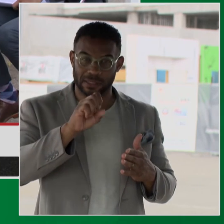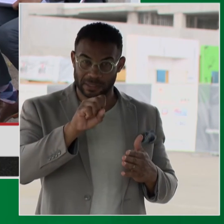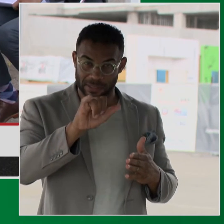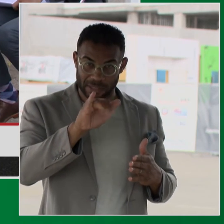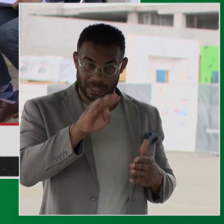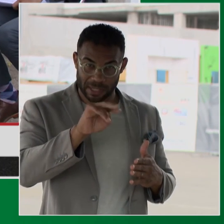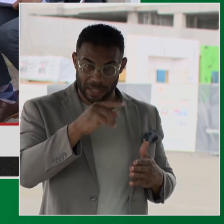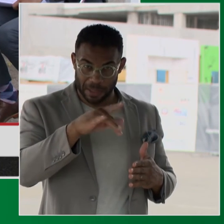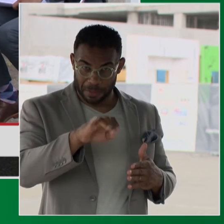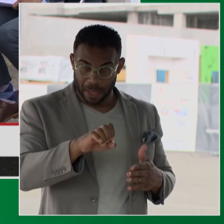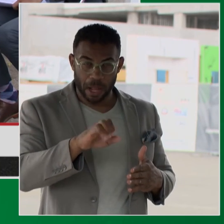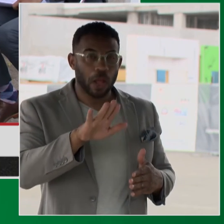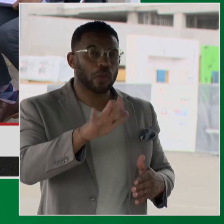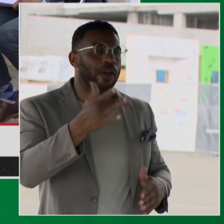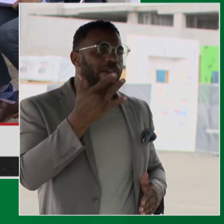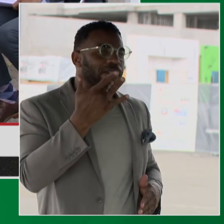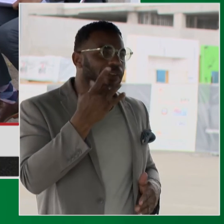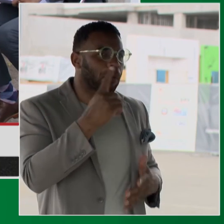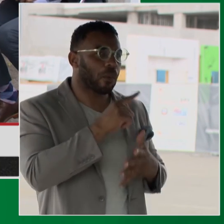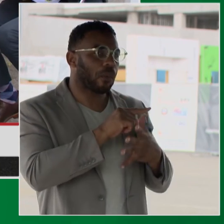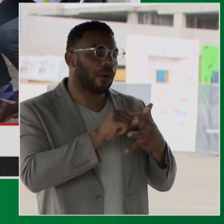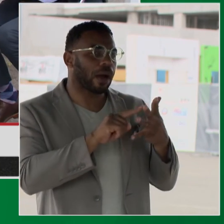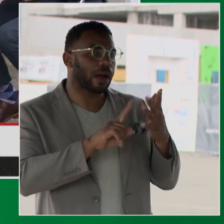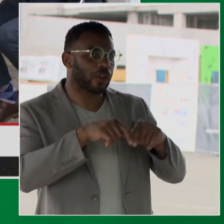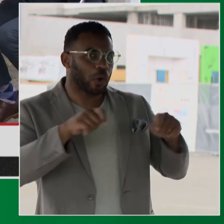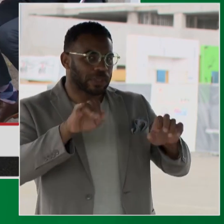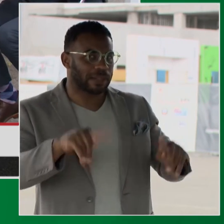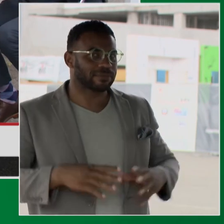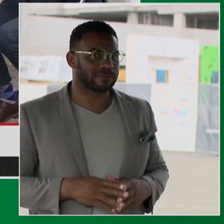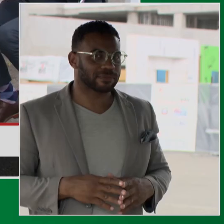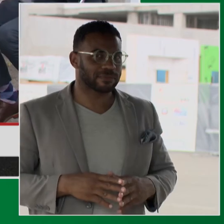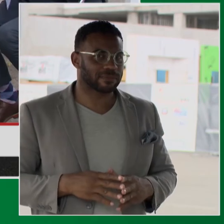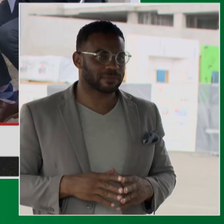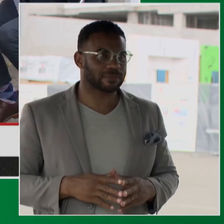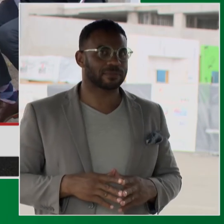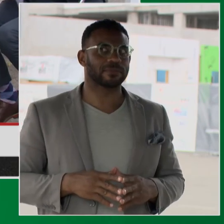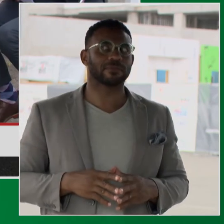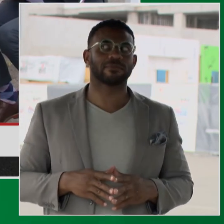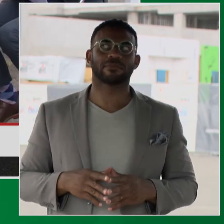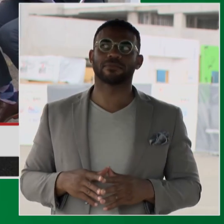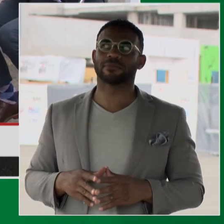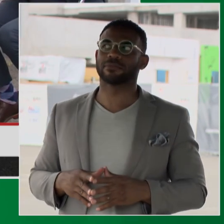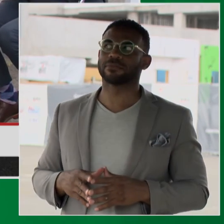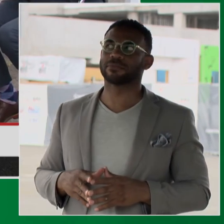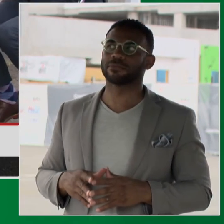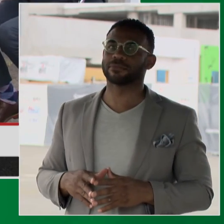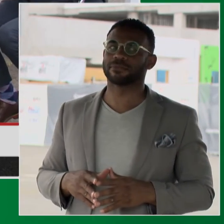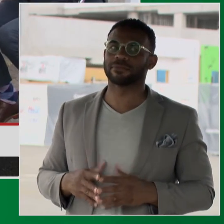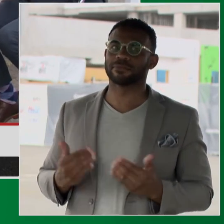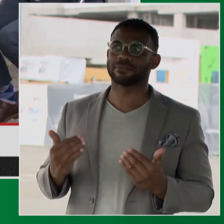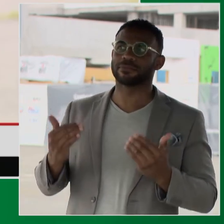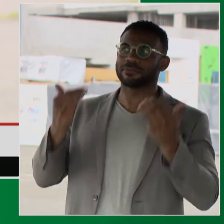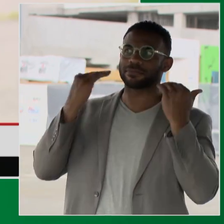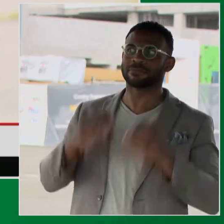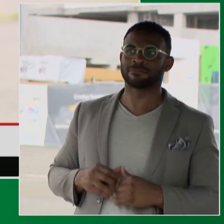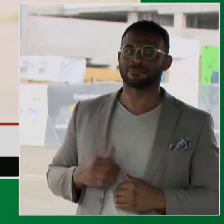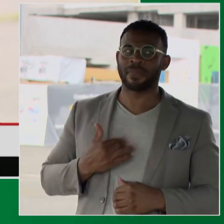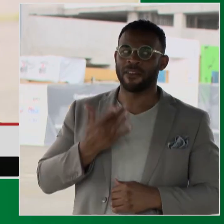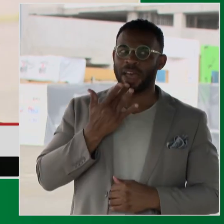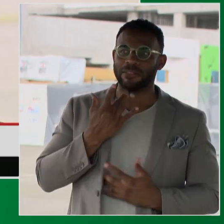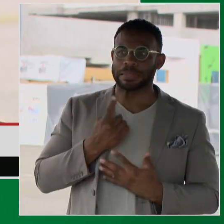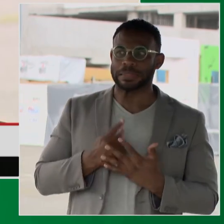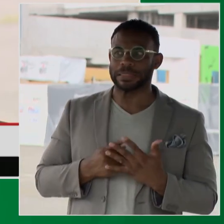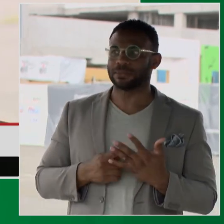Sumangle, your favorite one to close us out? Oh, my favorite, I don't